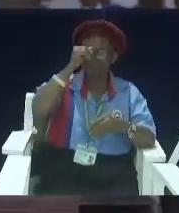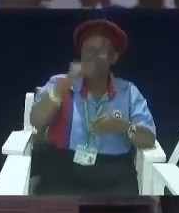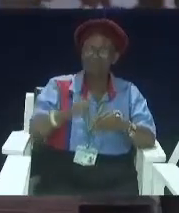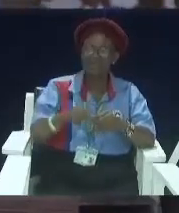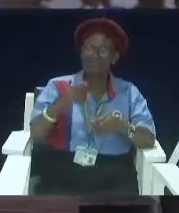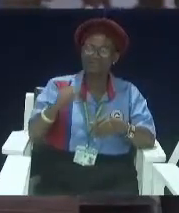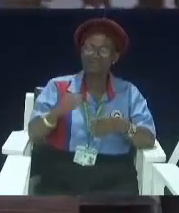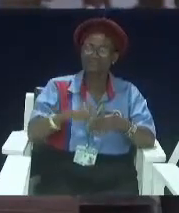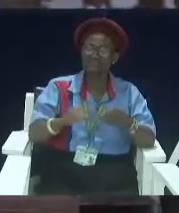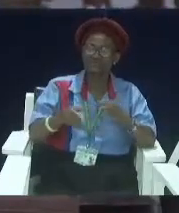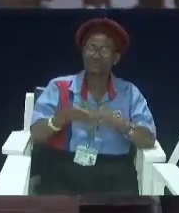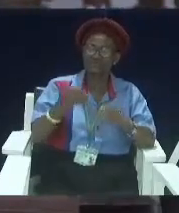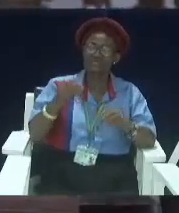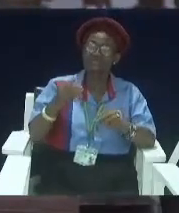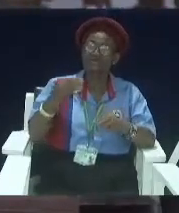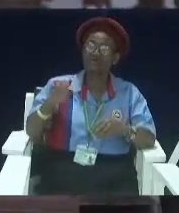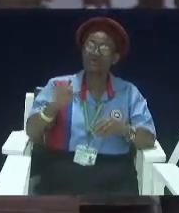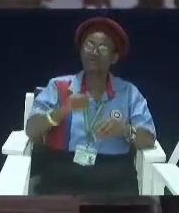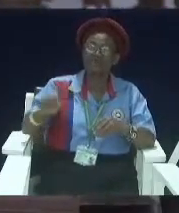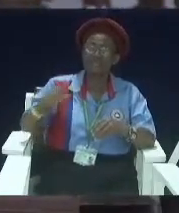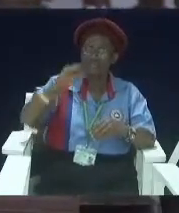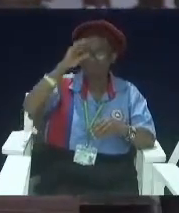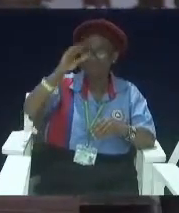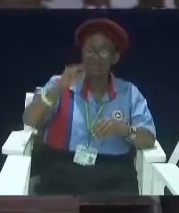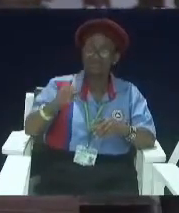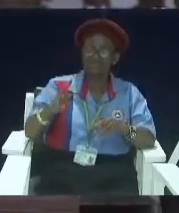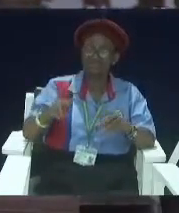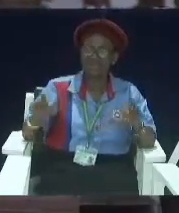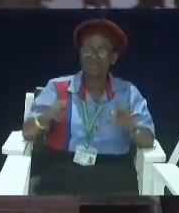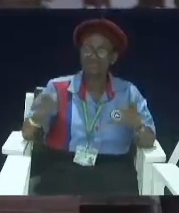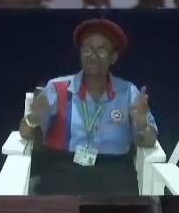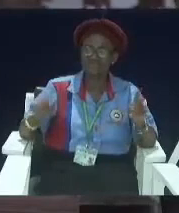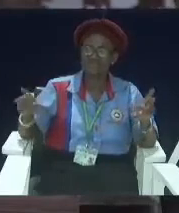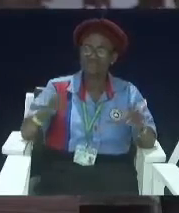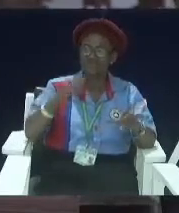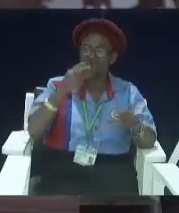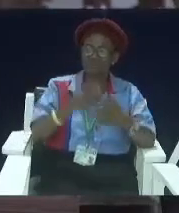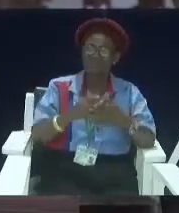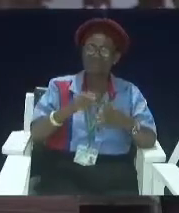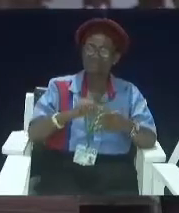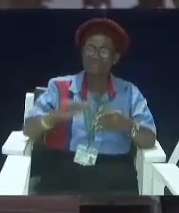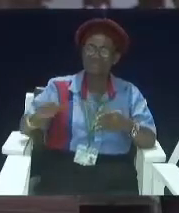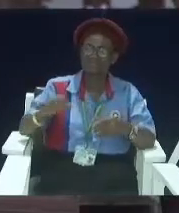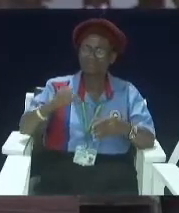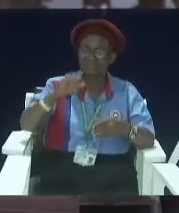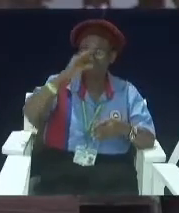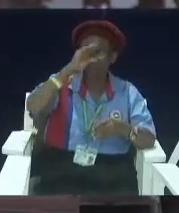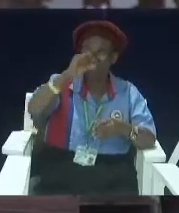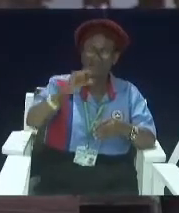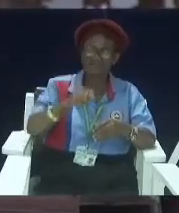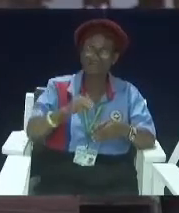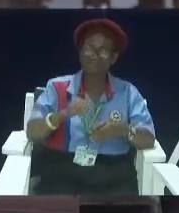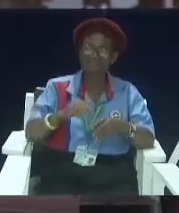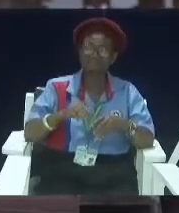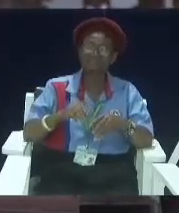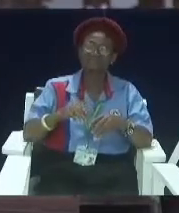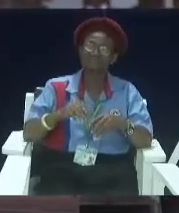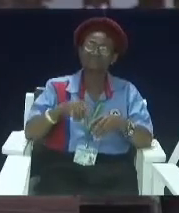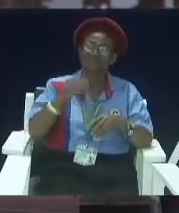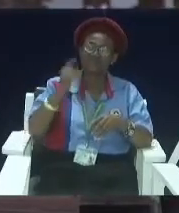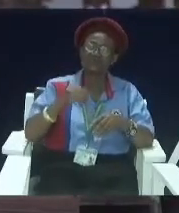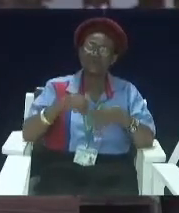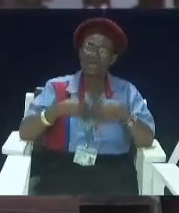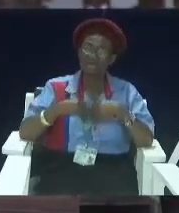Very wealthy man. Who had a quarrel with his